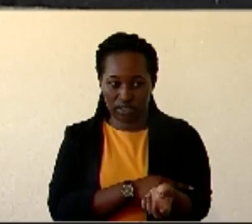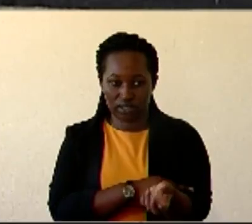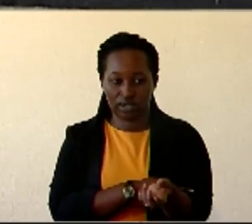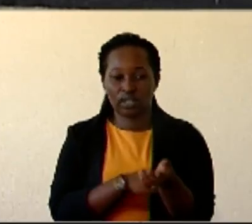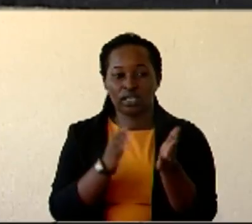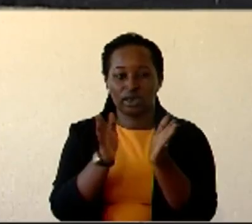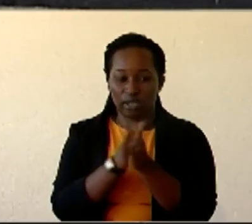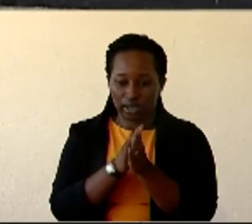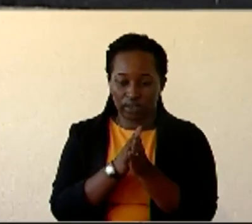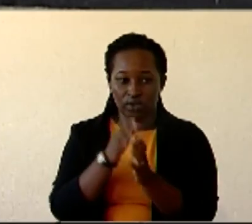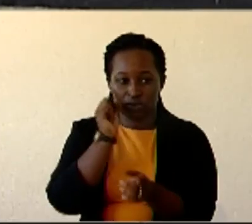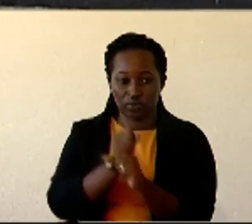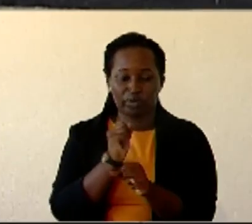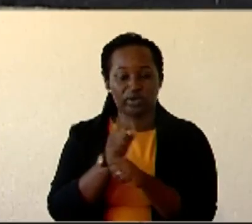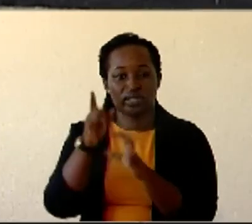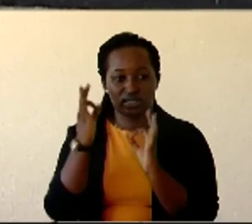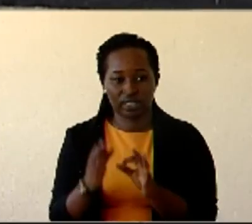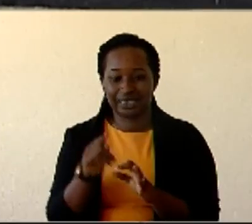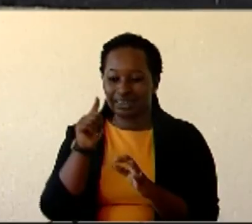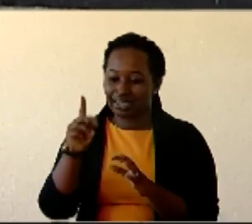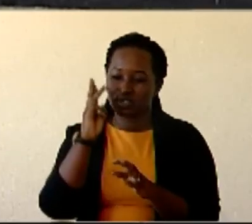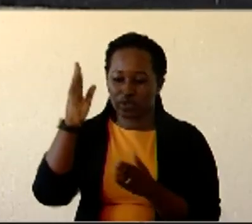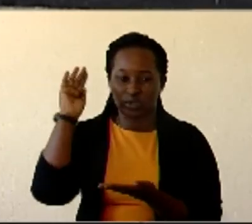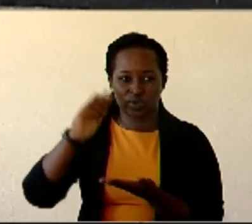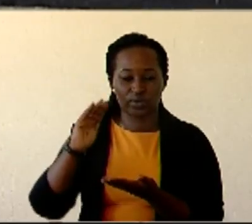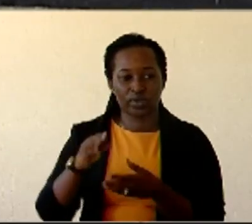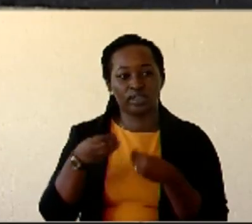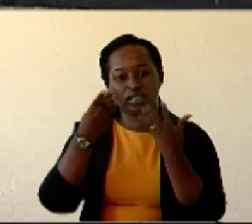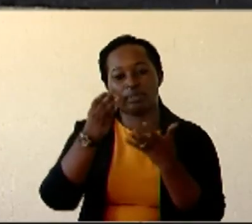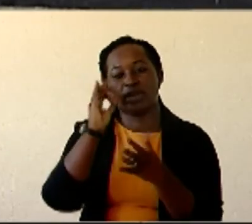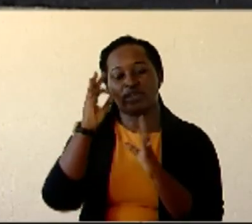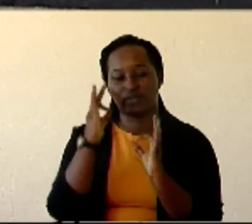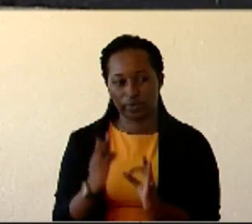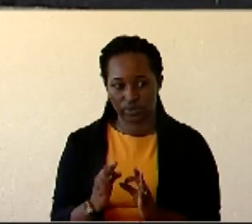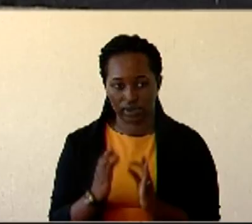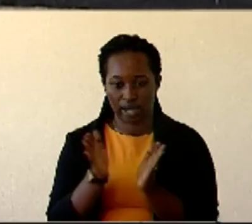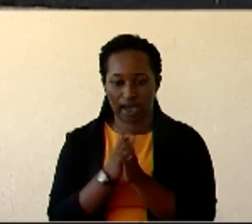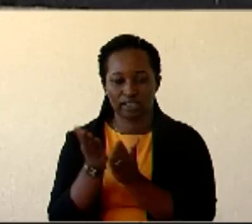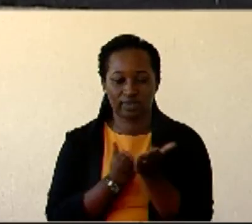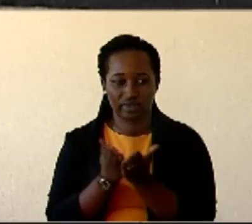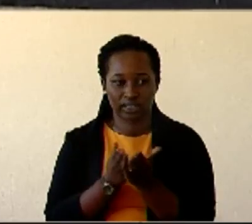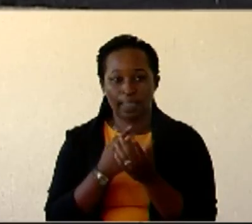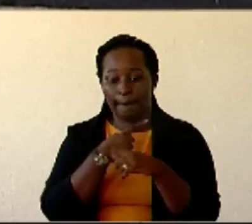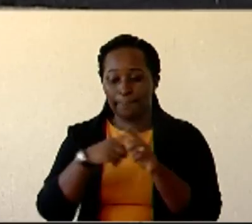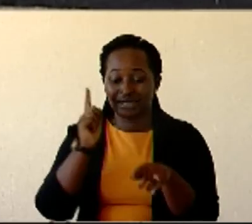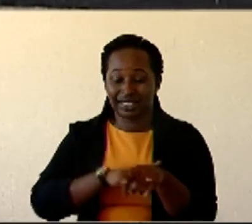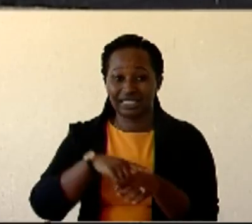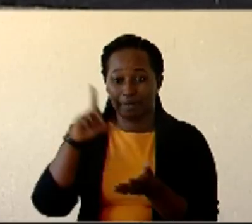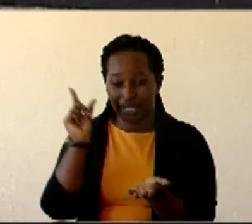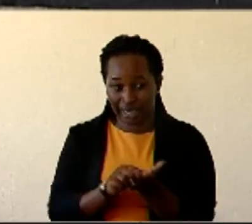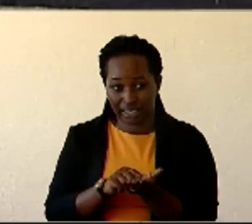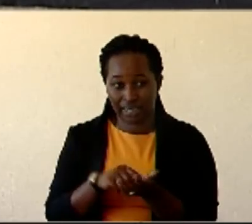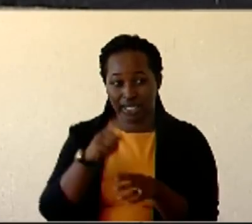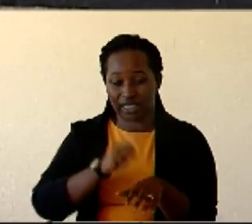hire them to produce certain goods. So this will reduce the supply of goods and services. But when it is cheap, when the